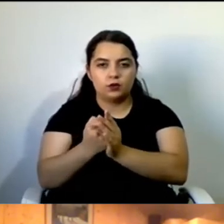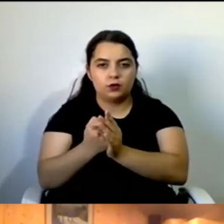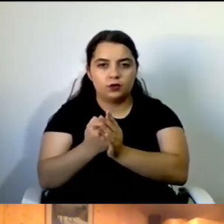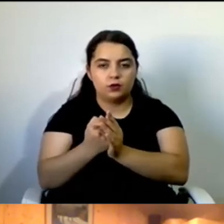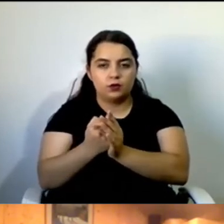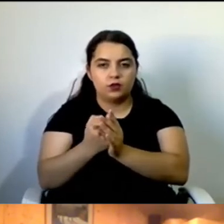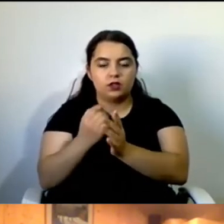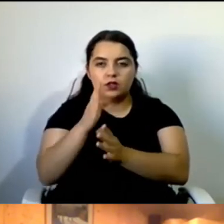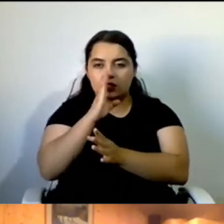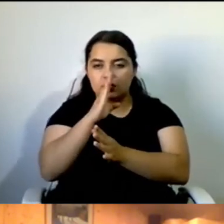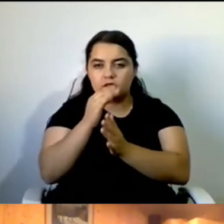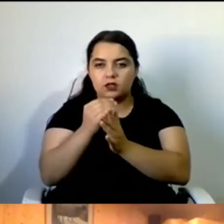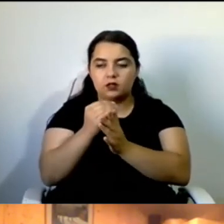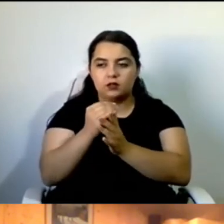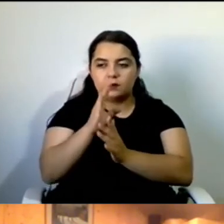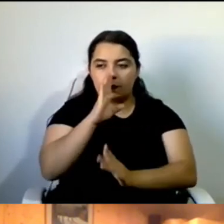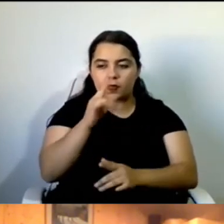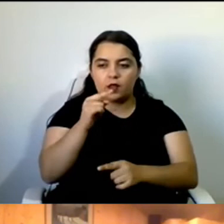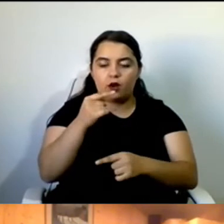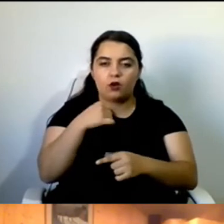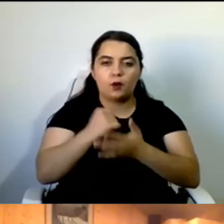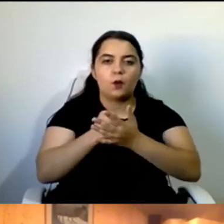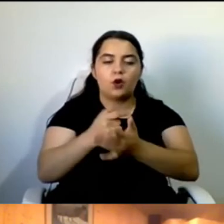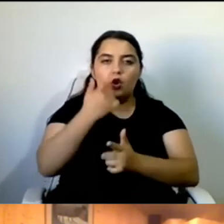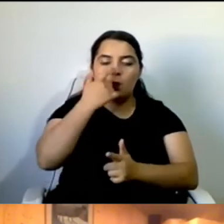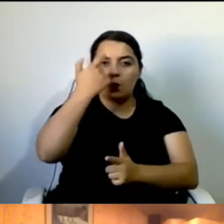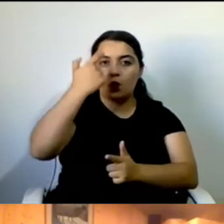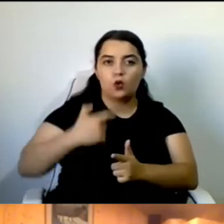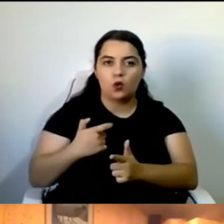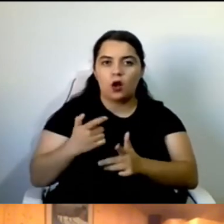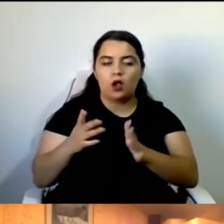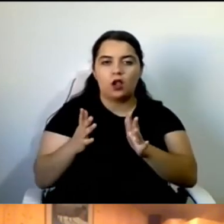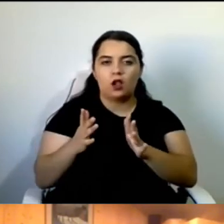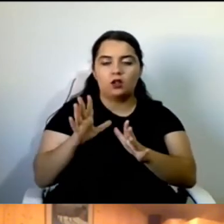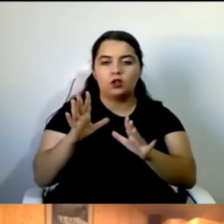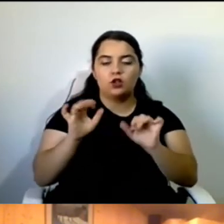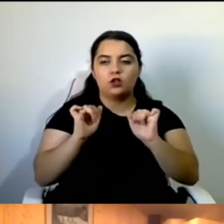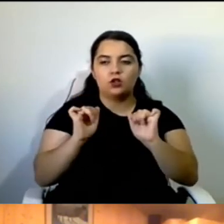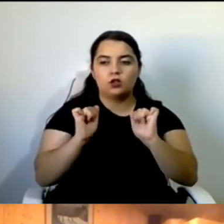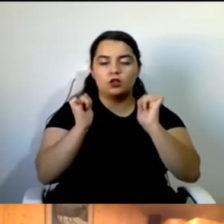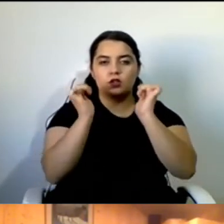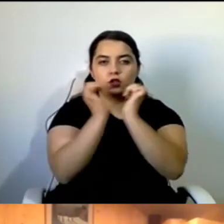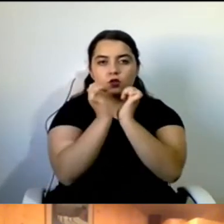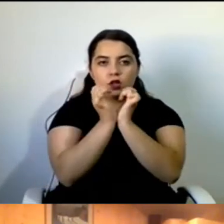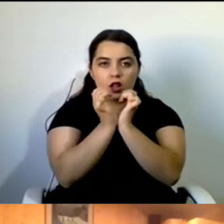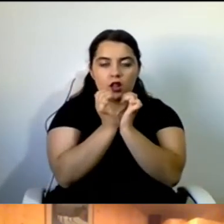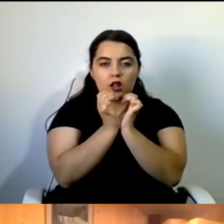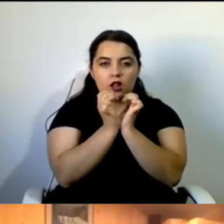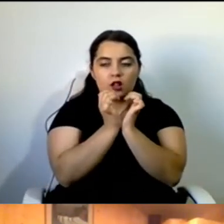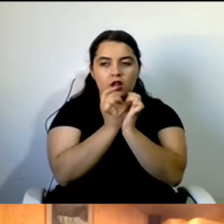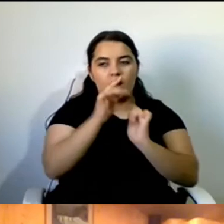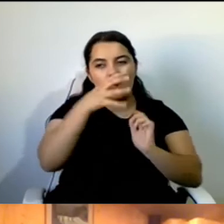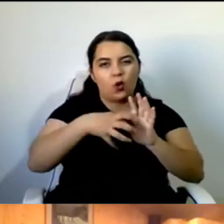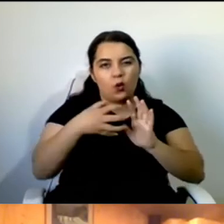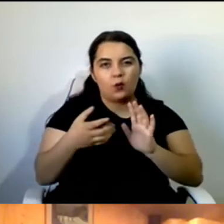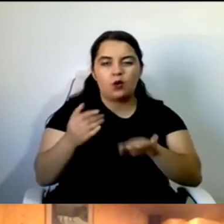social legislation, making it even more complicated, you would have to pay so much money per hour, and there's a maximum per